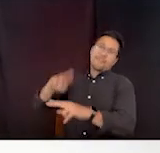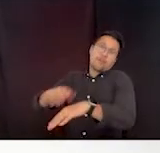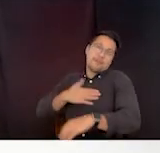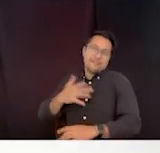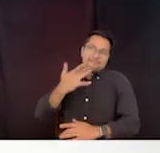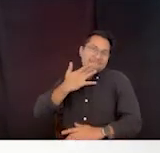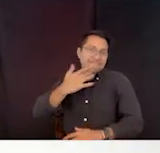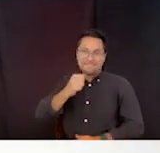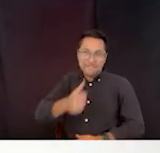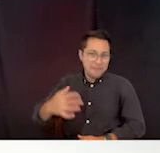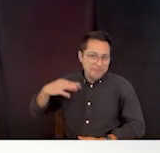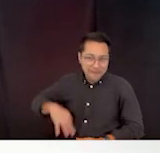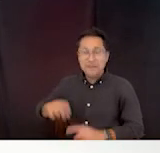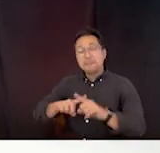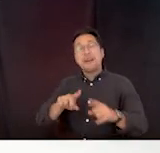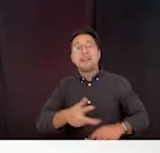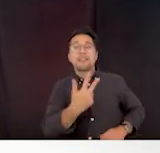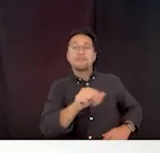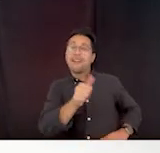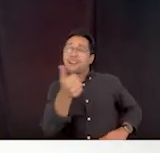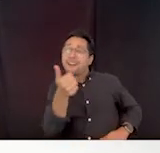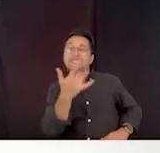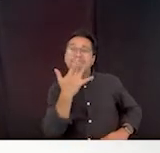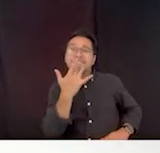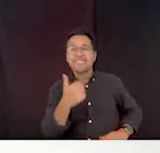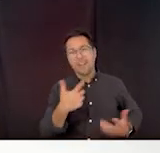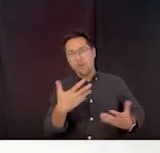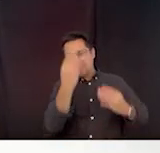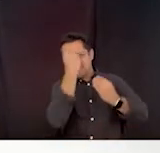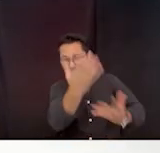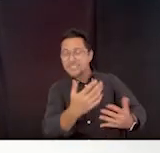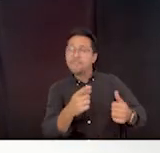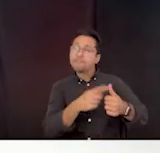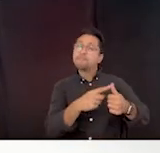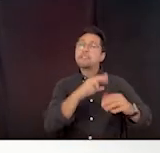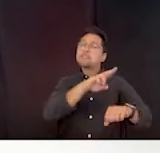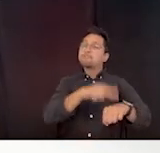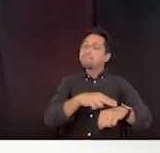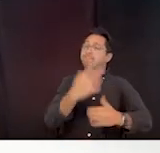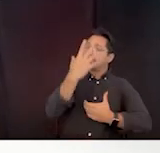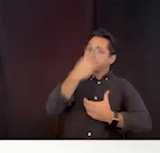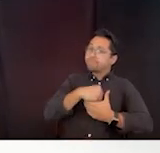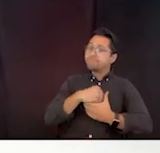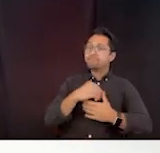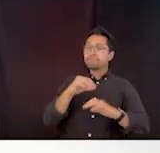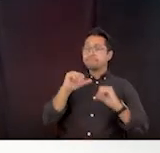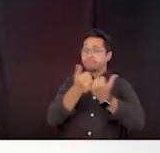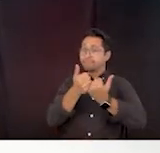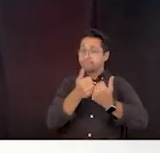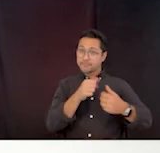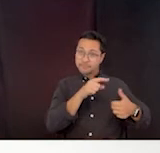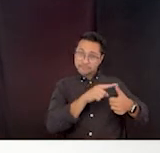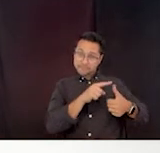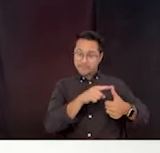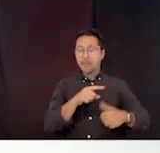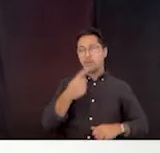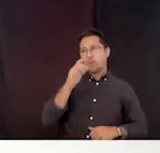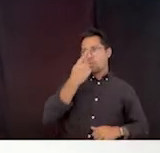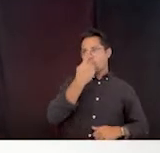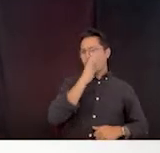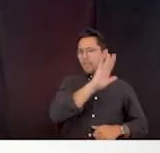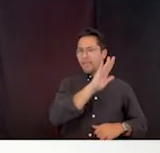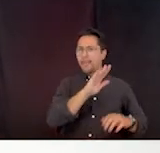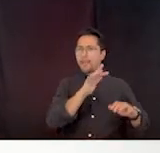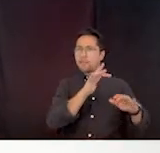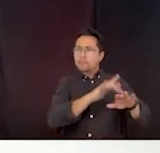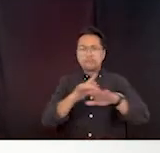nonprofit, but 3 of my other favorites that I really try to share with families. One is the National Autism Association. One of their resources to